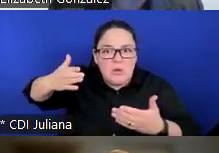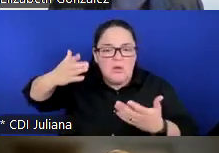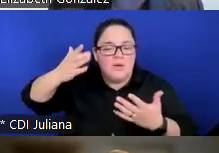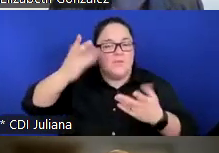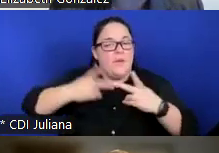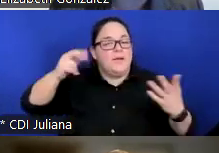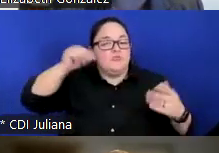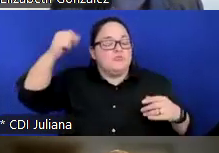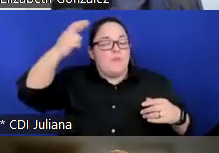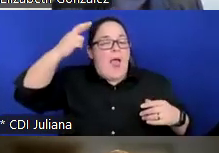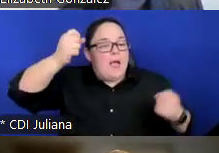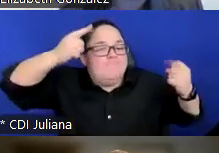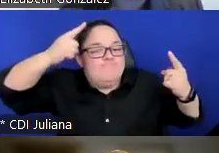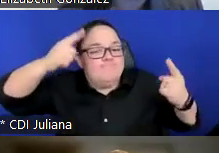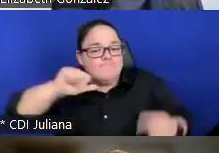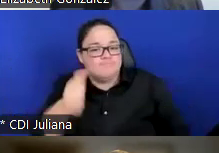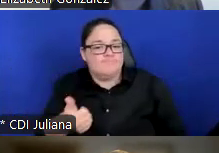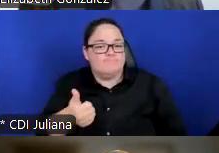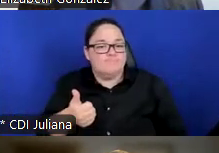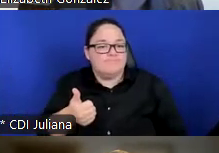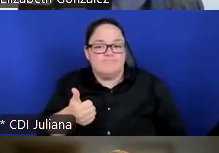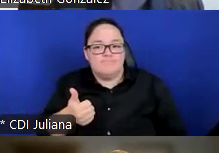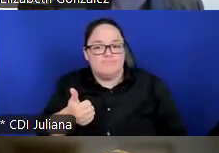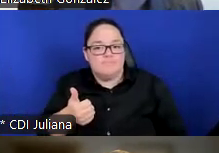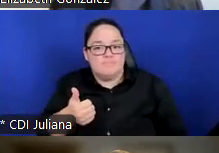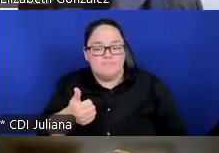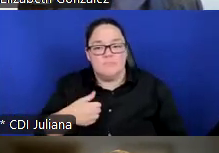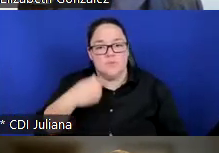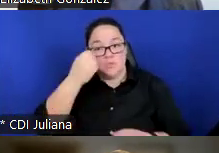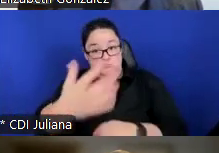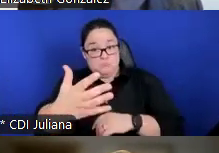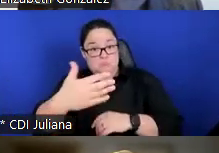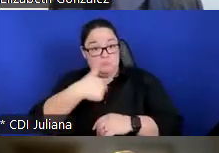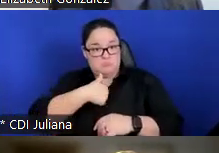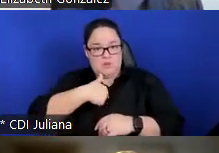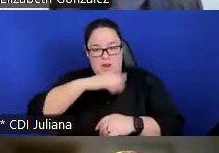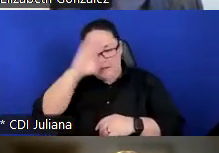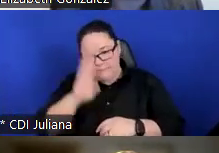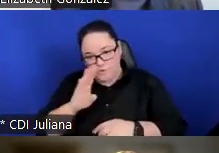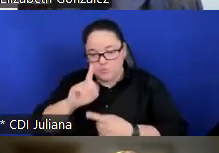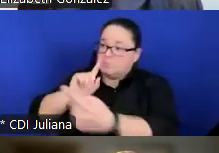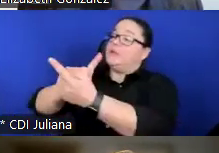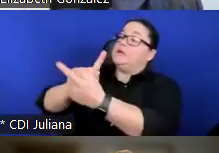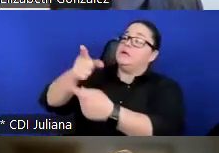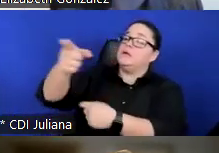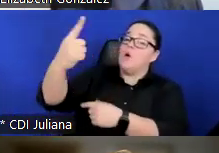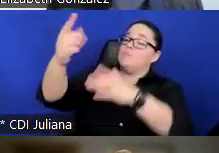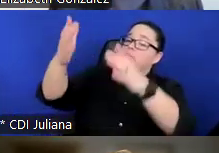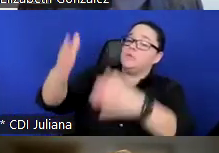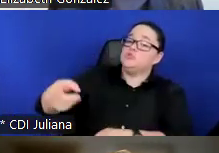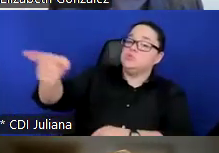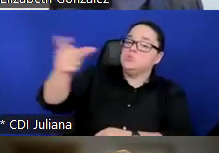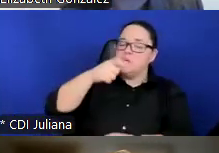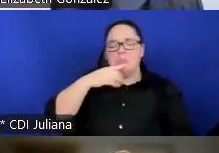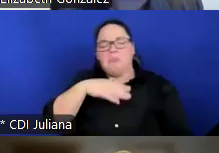I have never met somebody who says, I am so happy not to